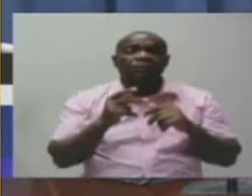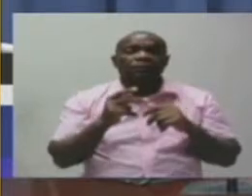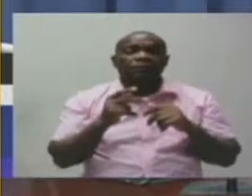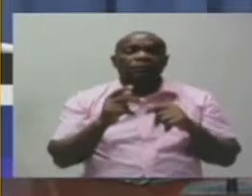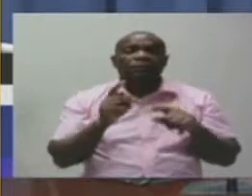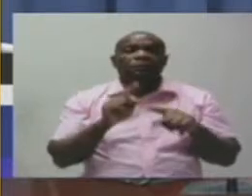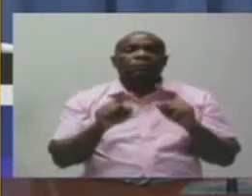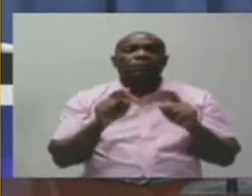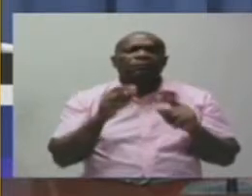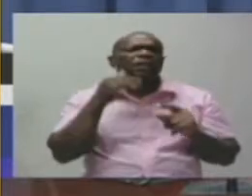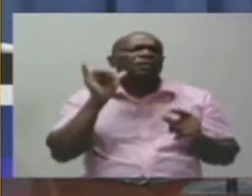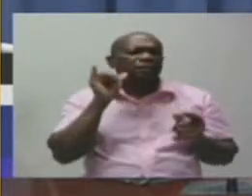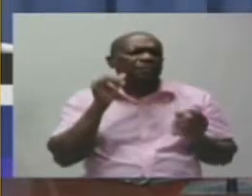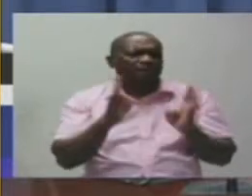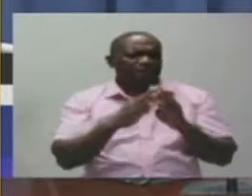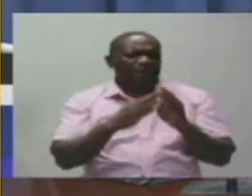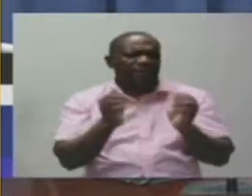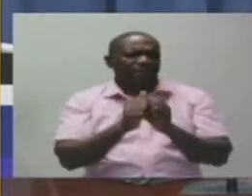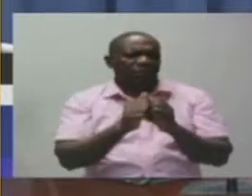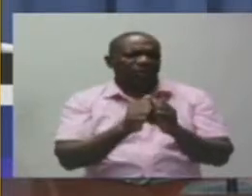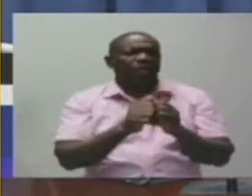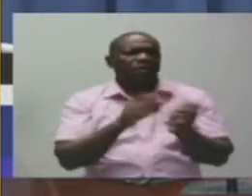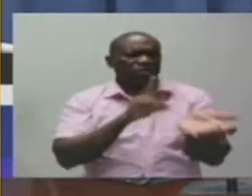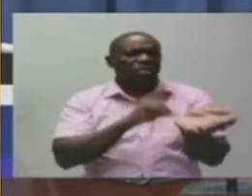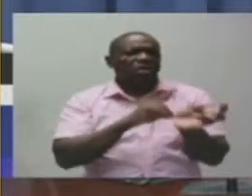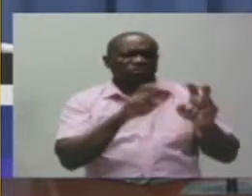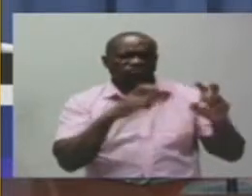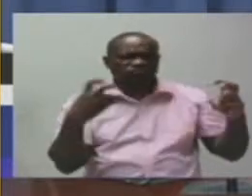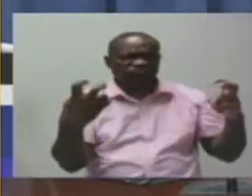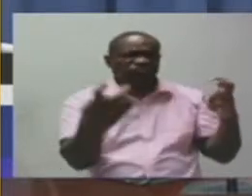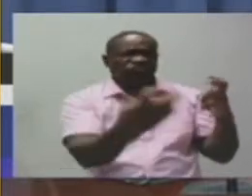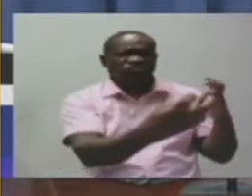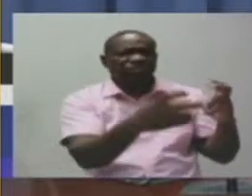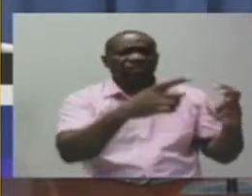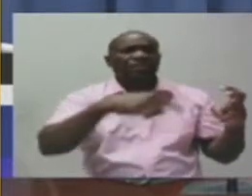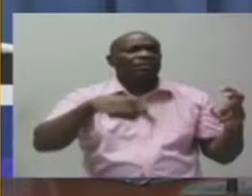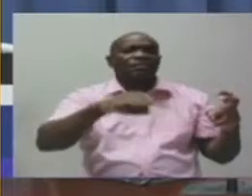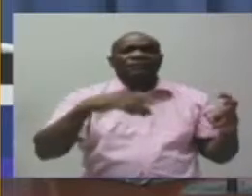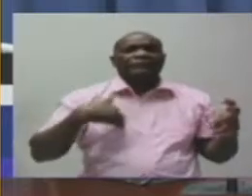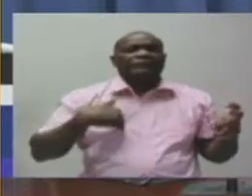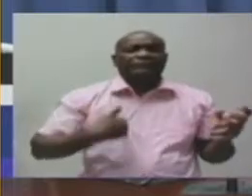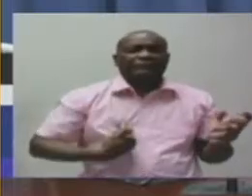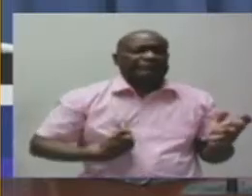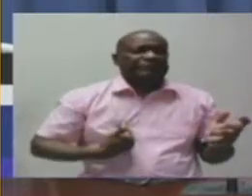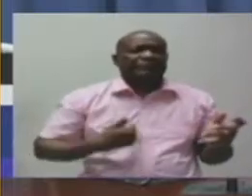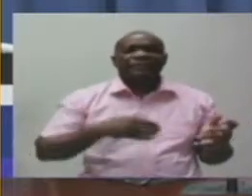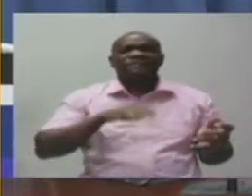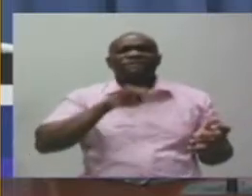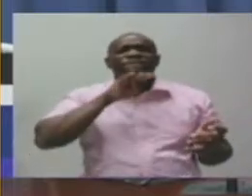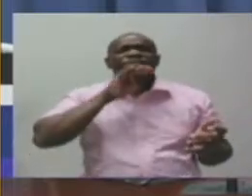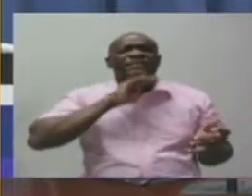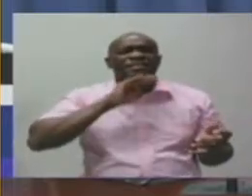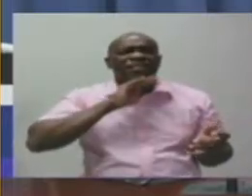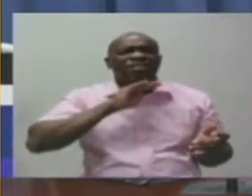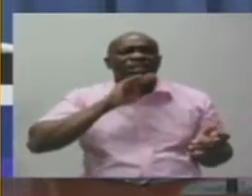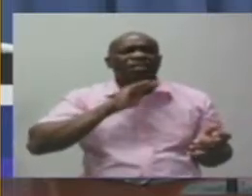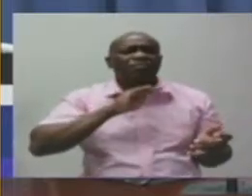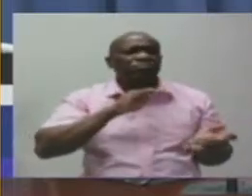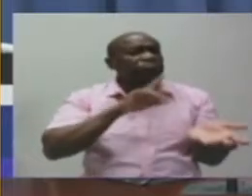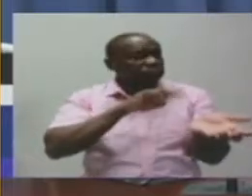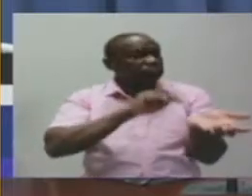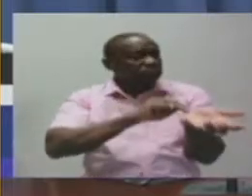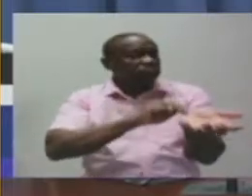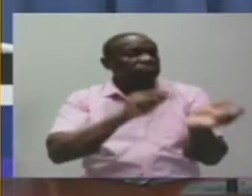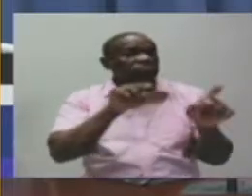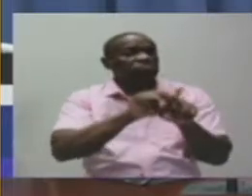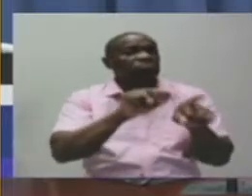tired. Quite frankly, they are fed up. And nurses. And what the doctors are telling